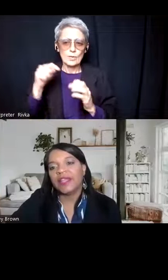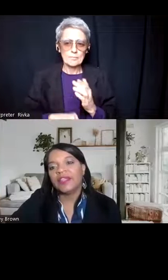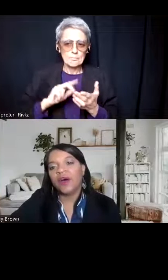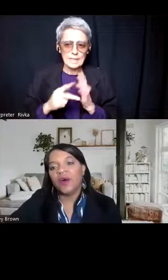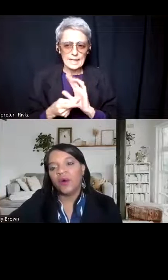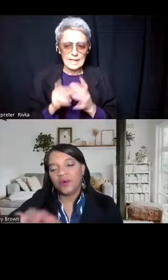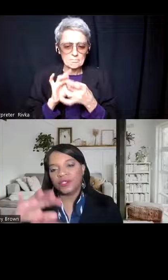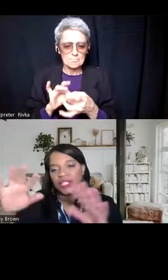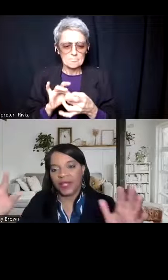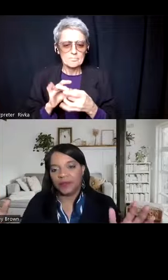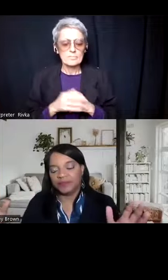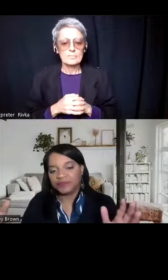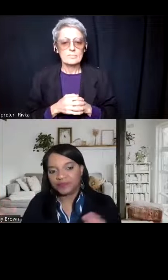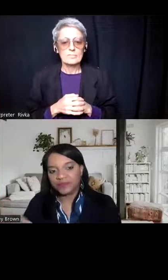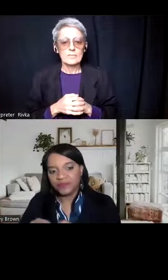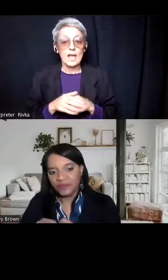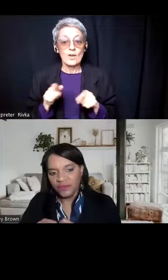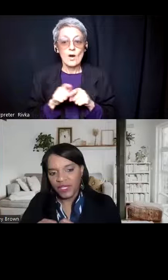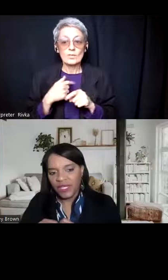see the whole child.